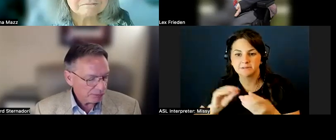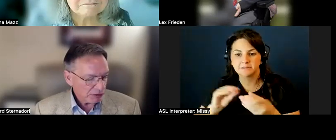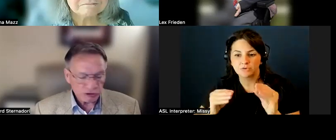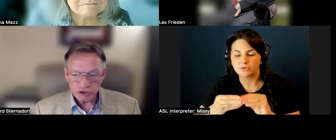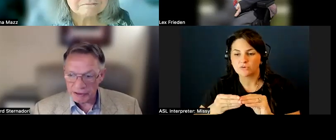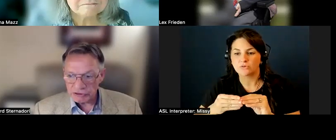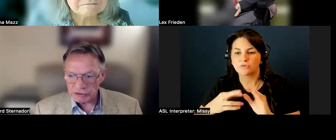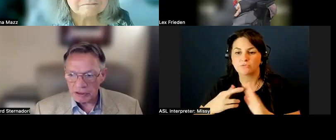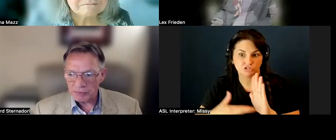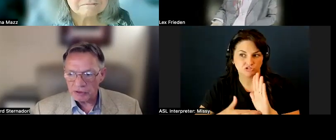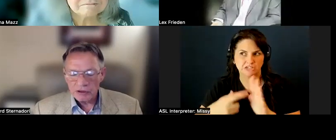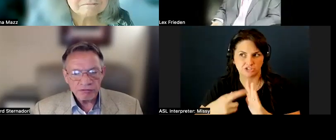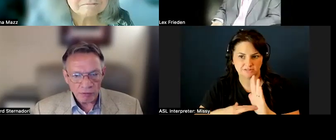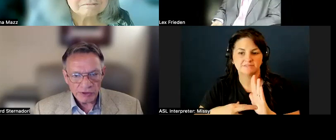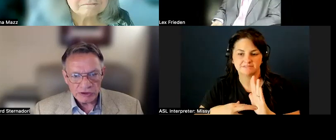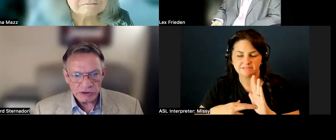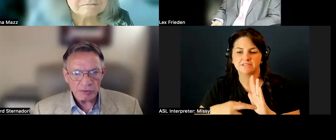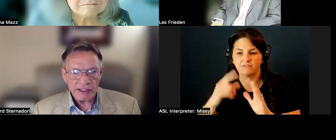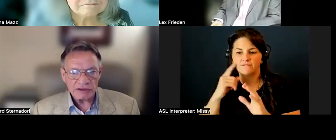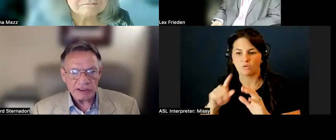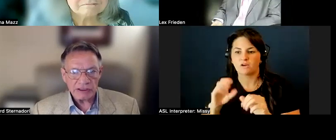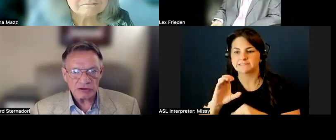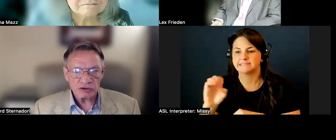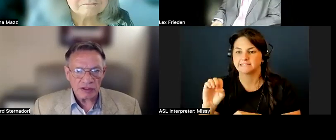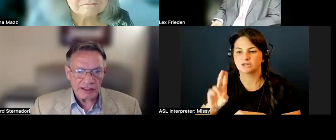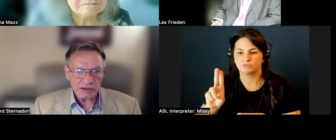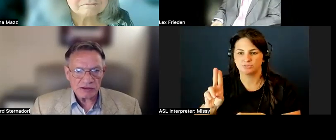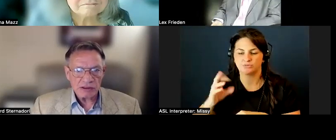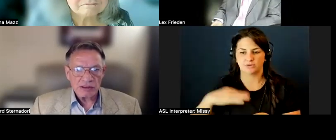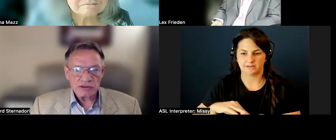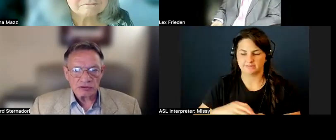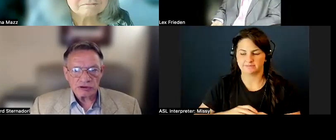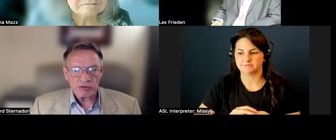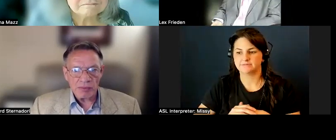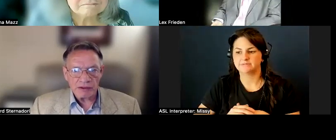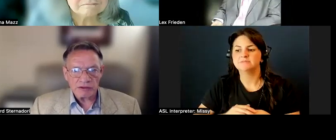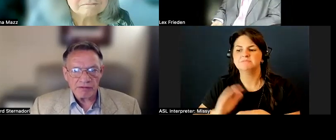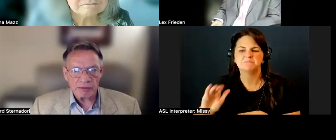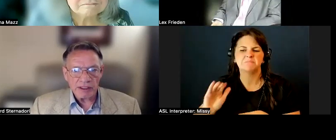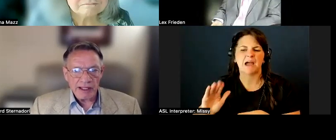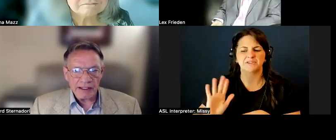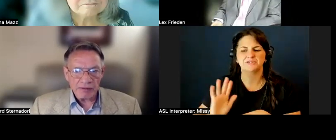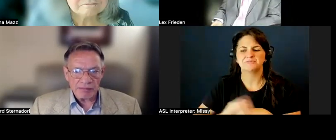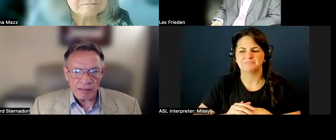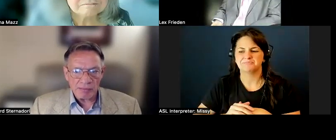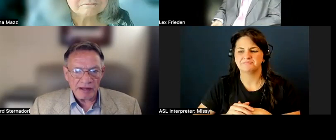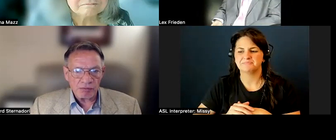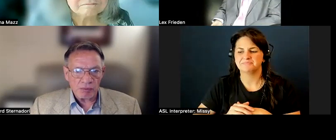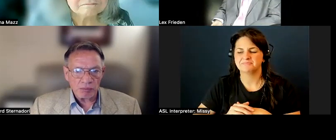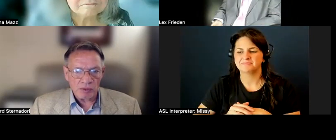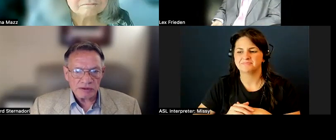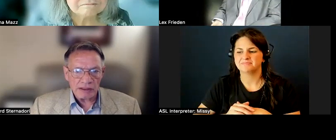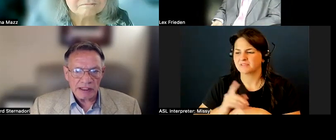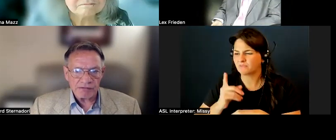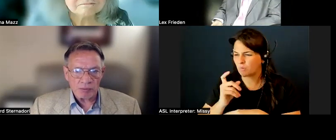or registration number for the continuing education credits. So just a reminder to everyone. And maybe we have